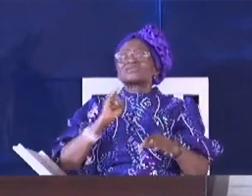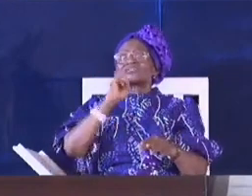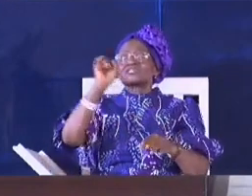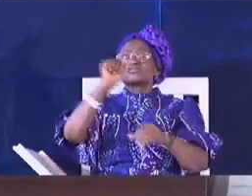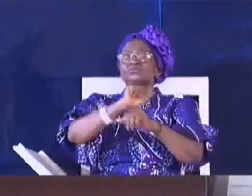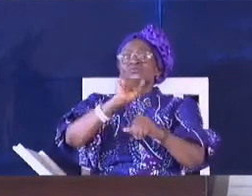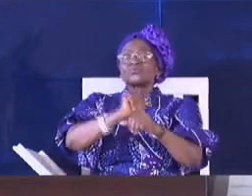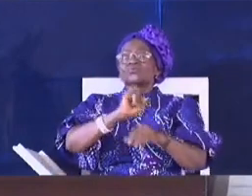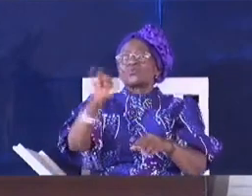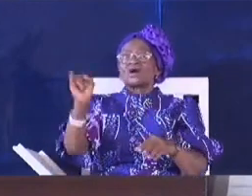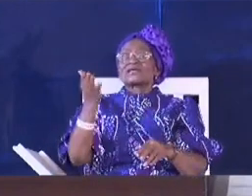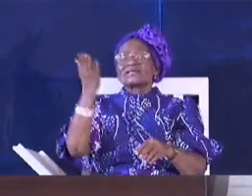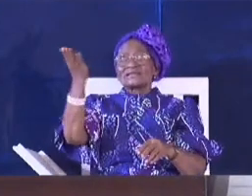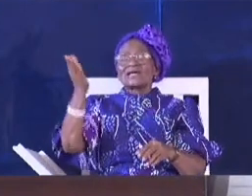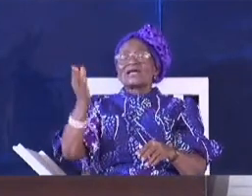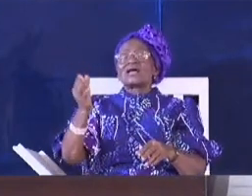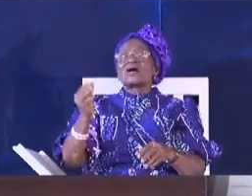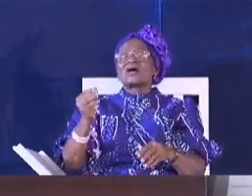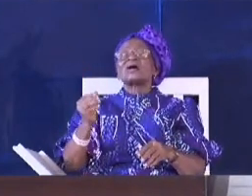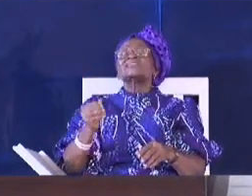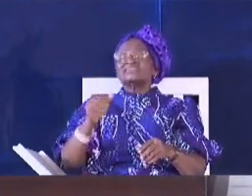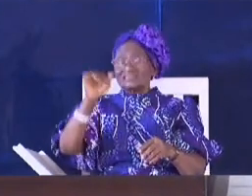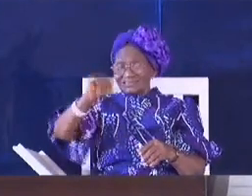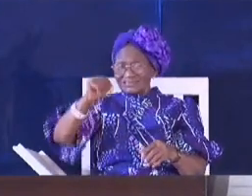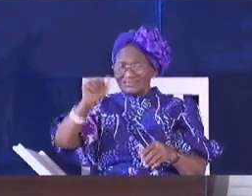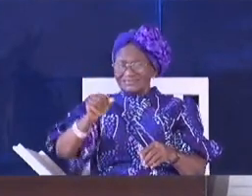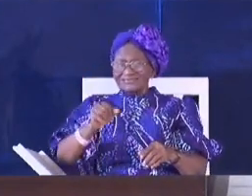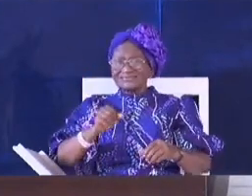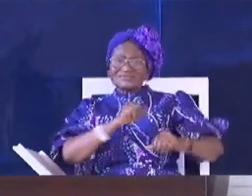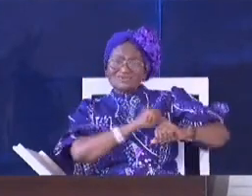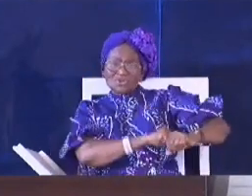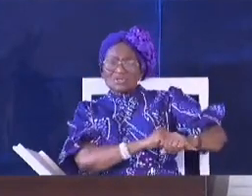Of course, security there is very tight.